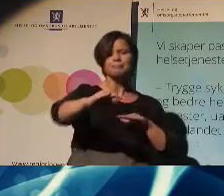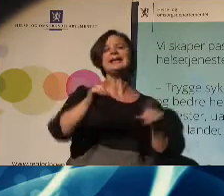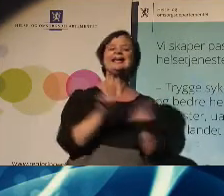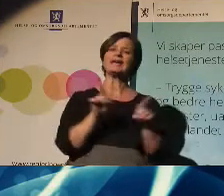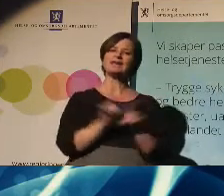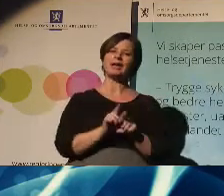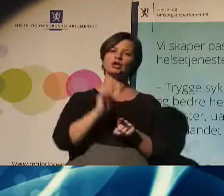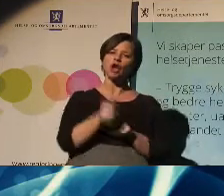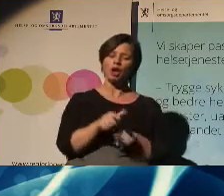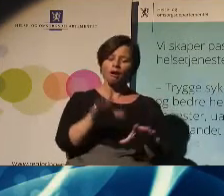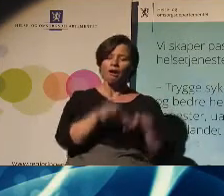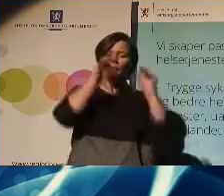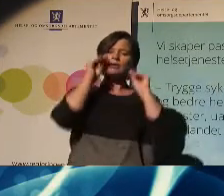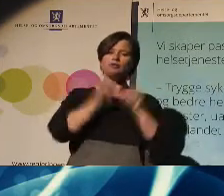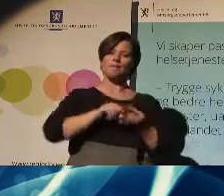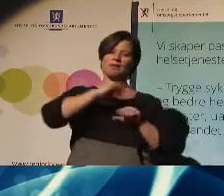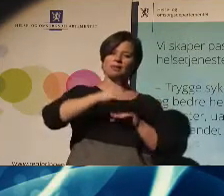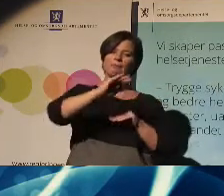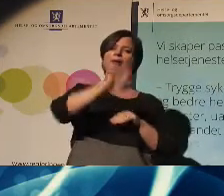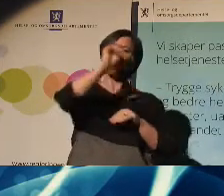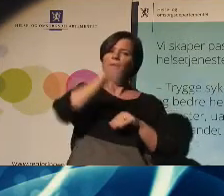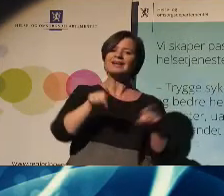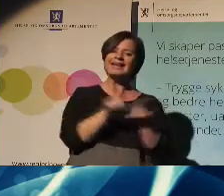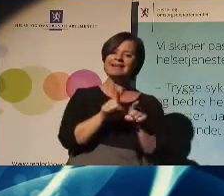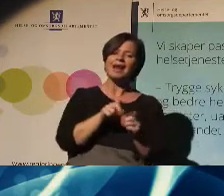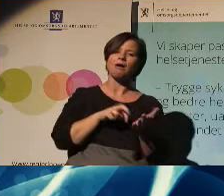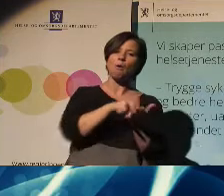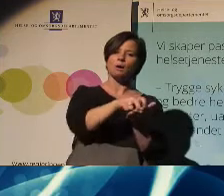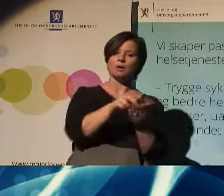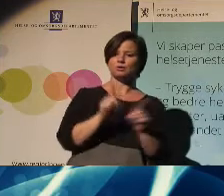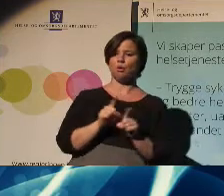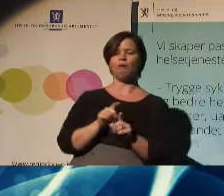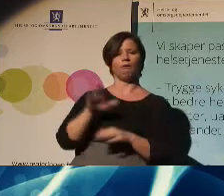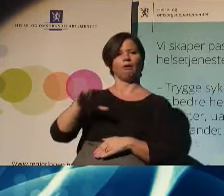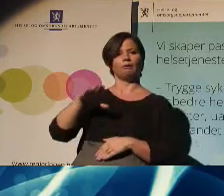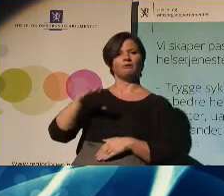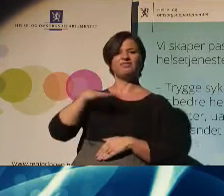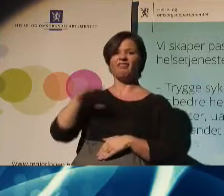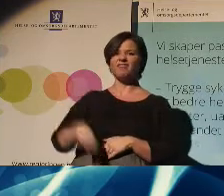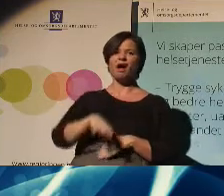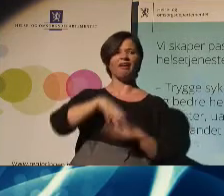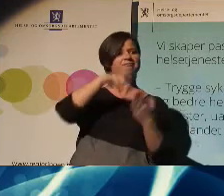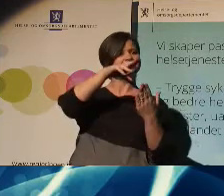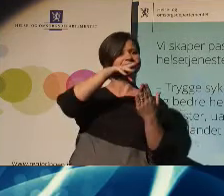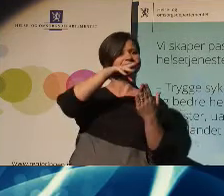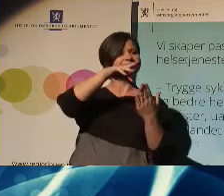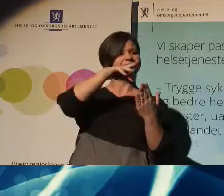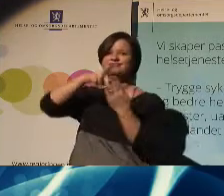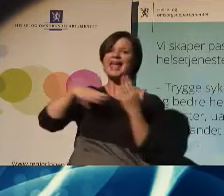walk. And now, throughout the house, she's painted these stairs.